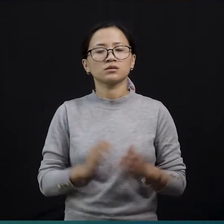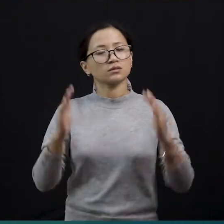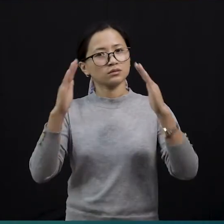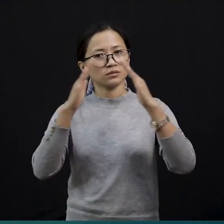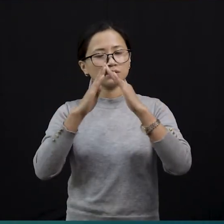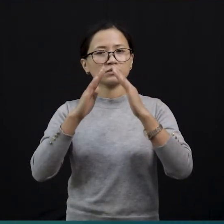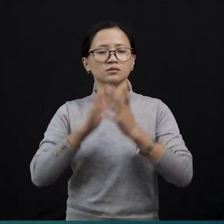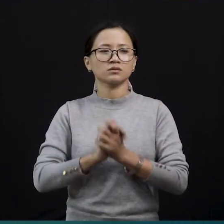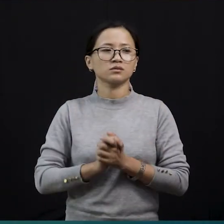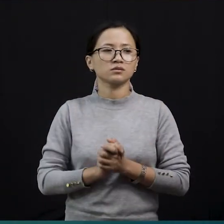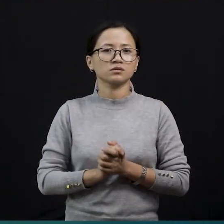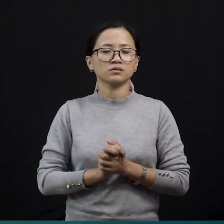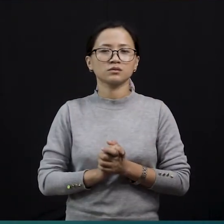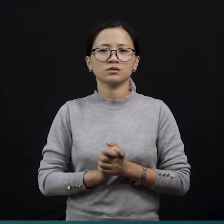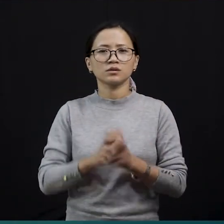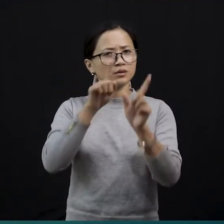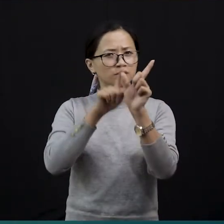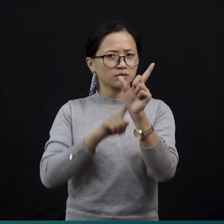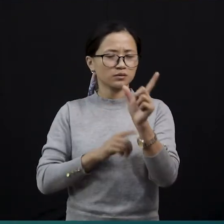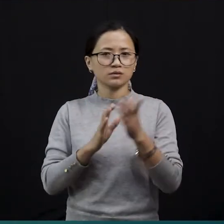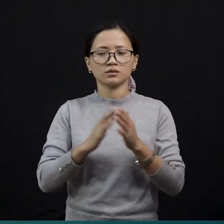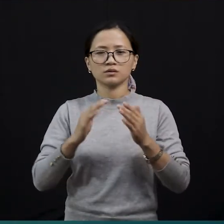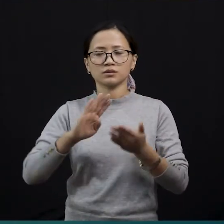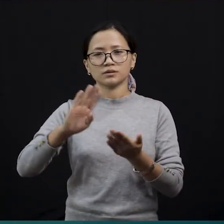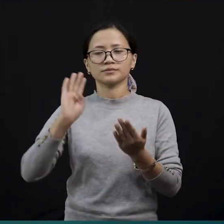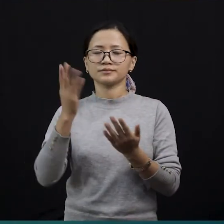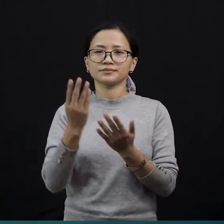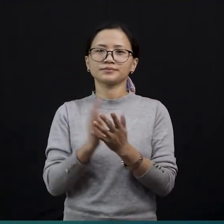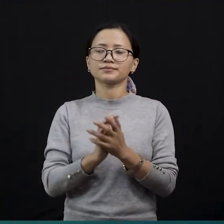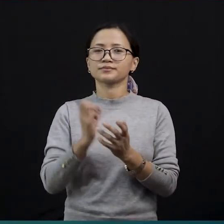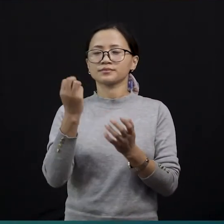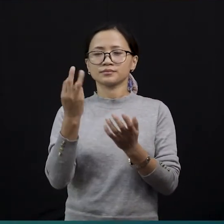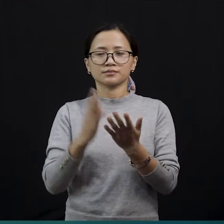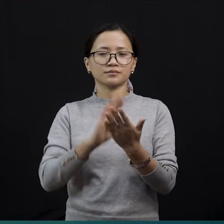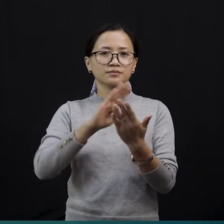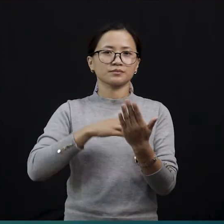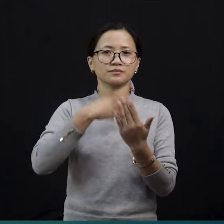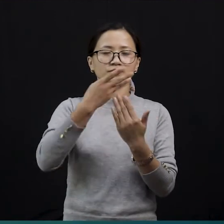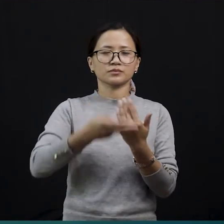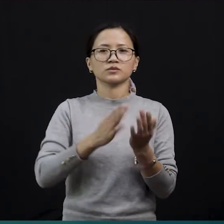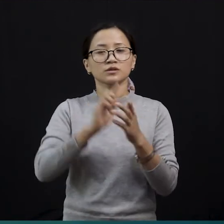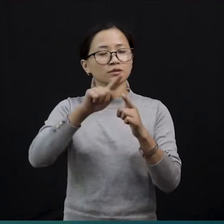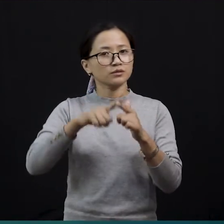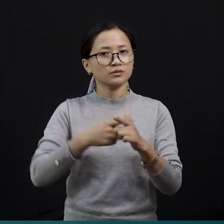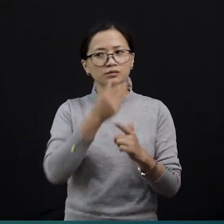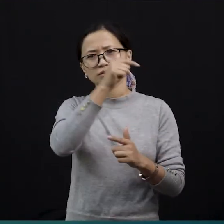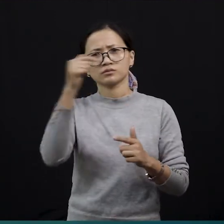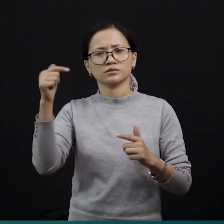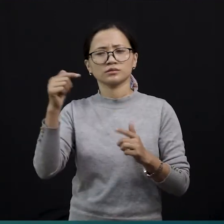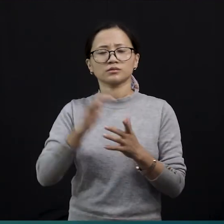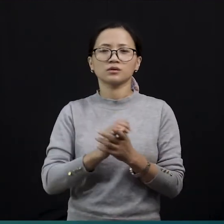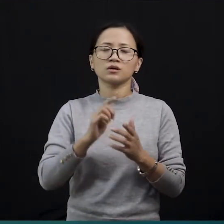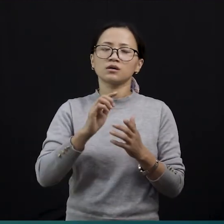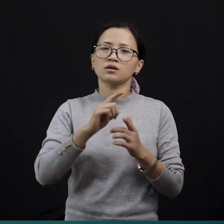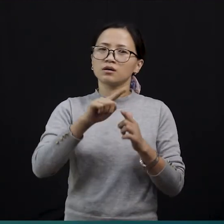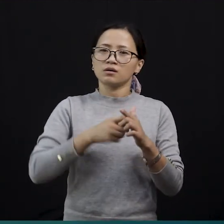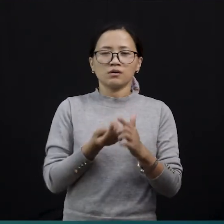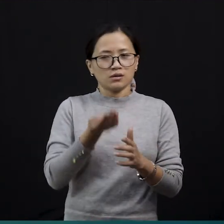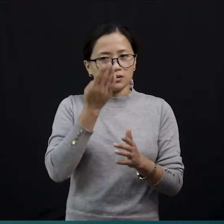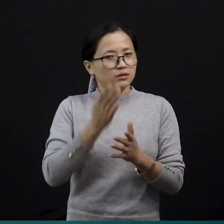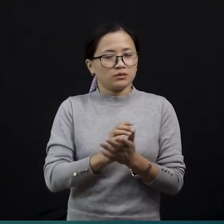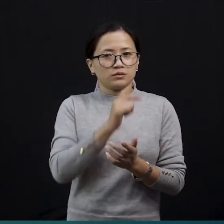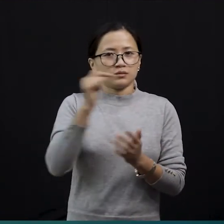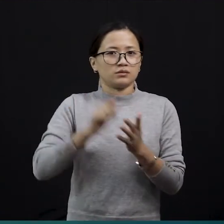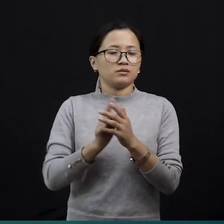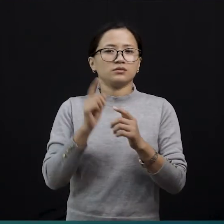house that we have yearly calendar from January till December, right? And there you get the